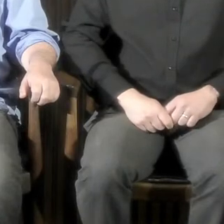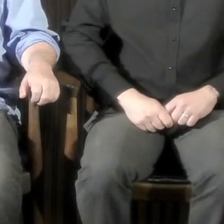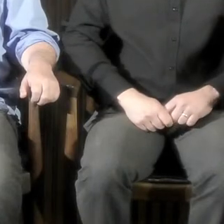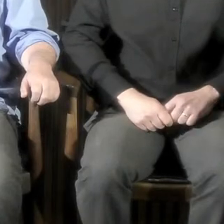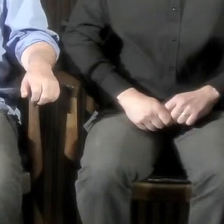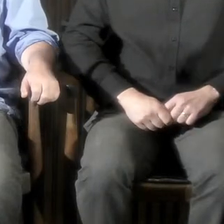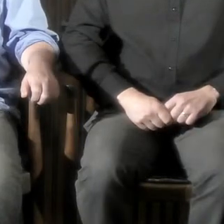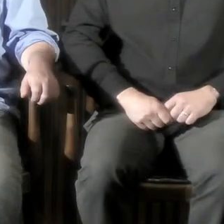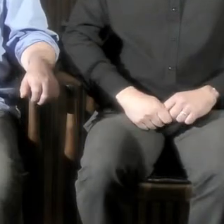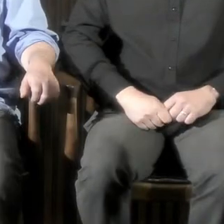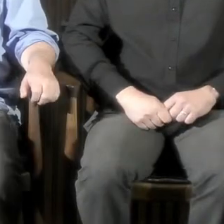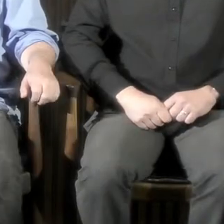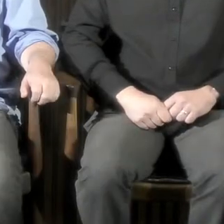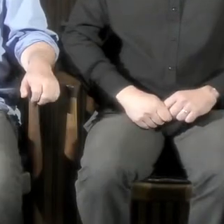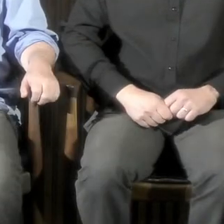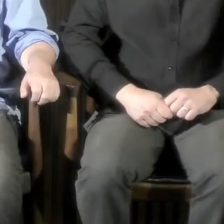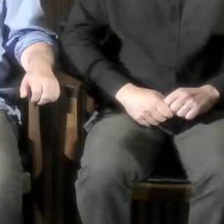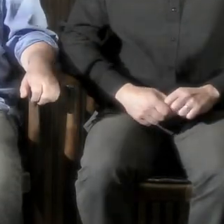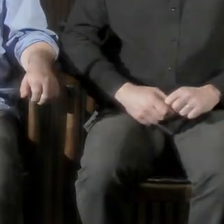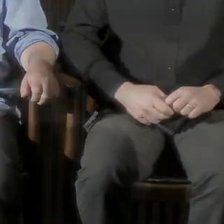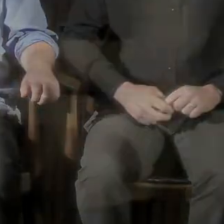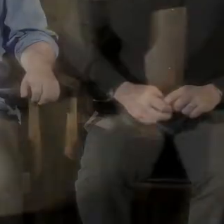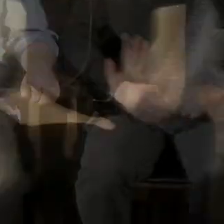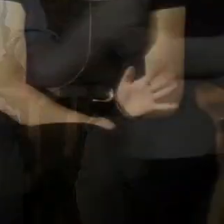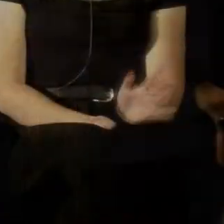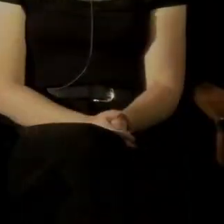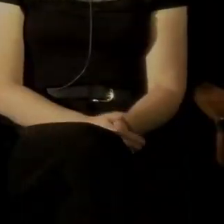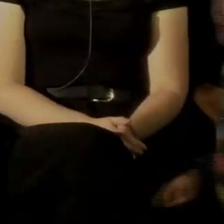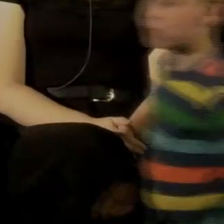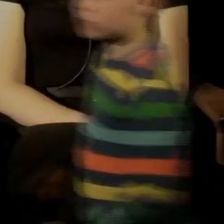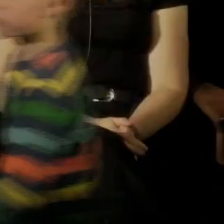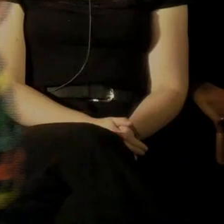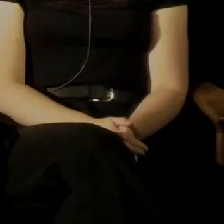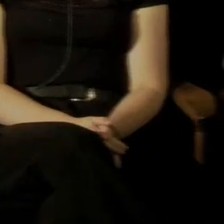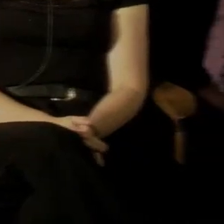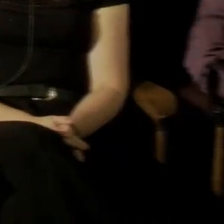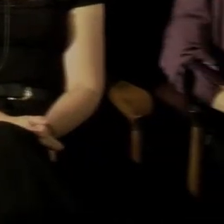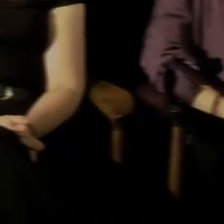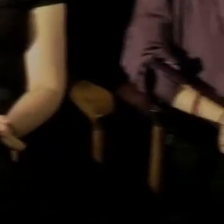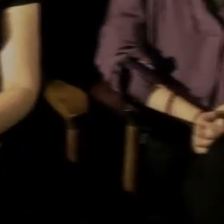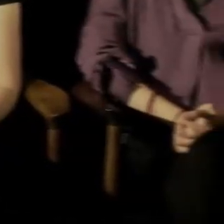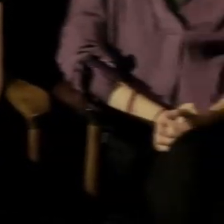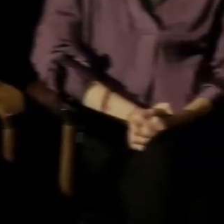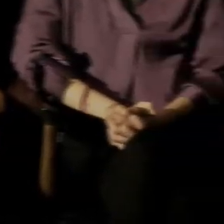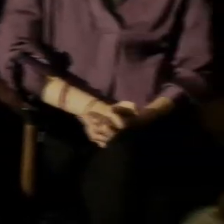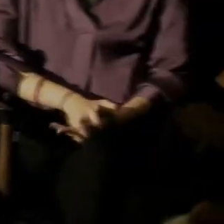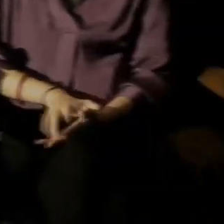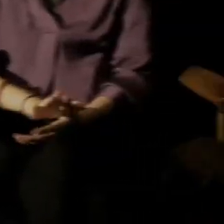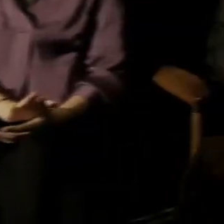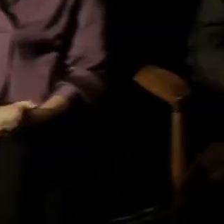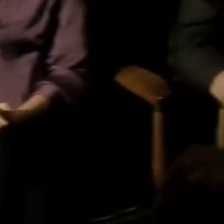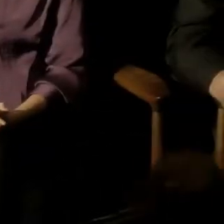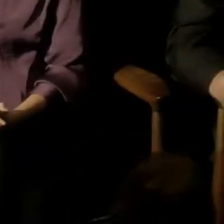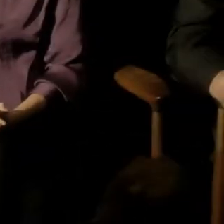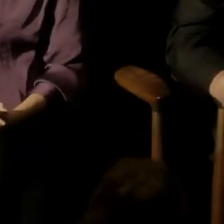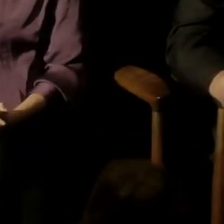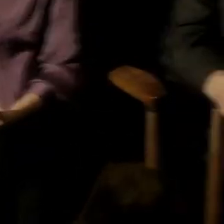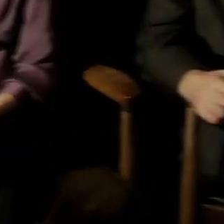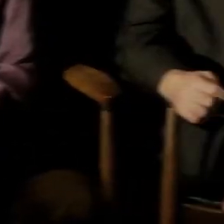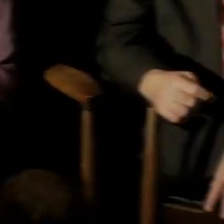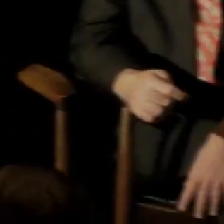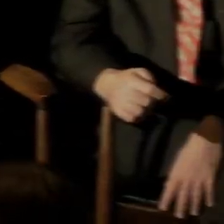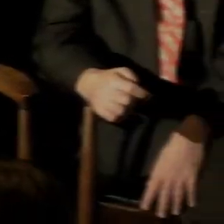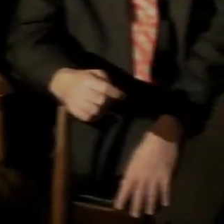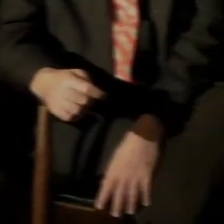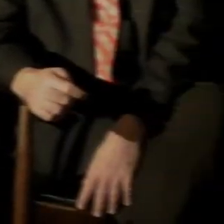welcome. Then we have Phil Dooley, Joanna Howes, we have Linda Chen and Joel Swadling, who are